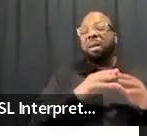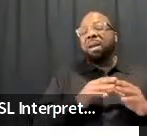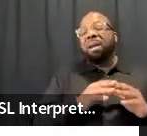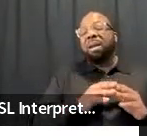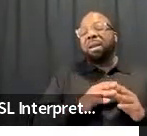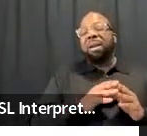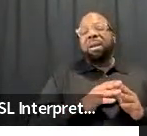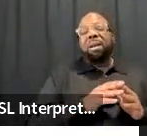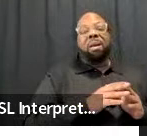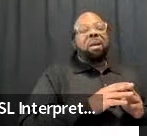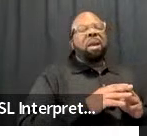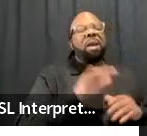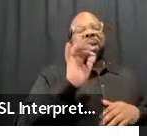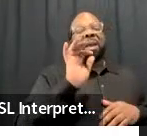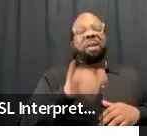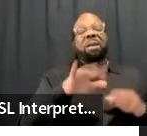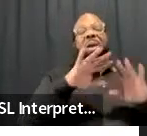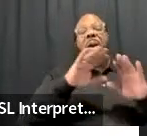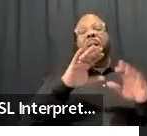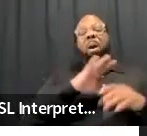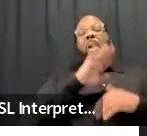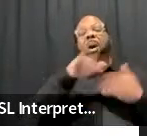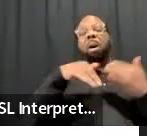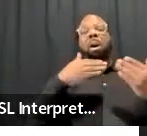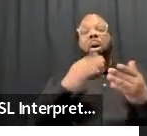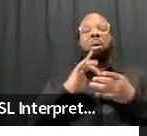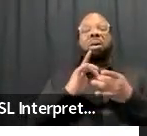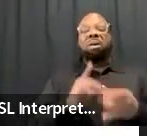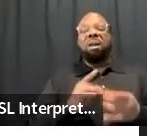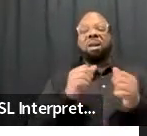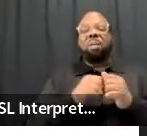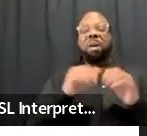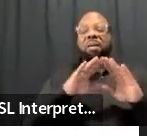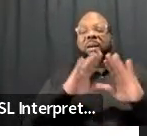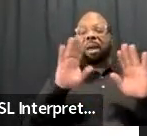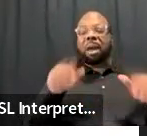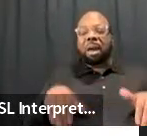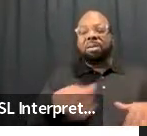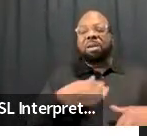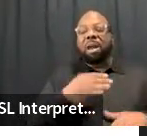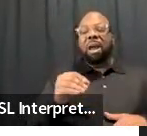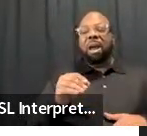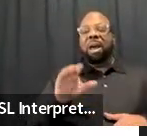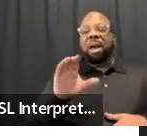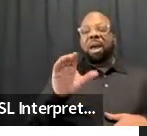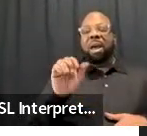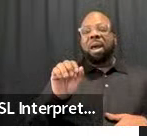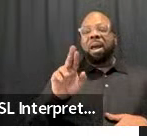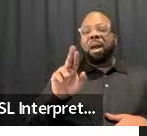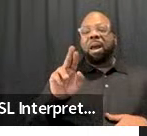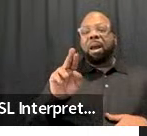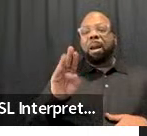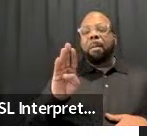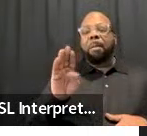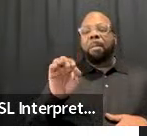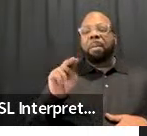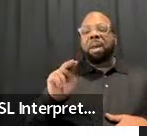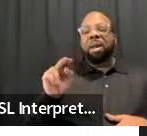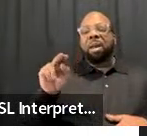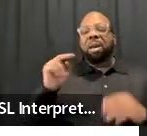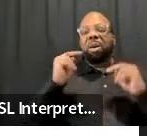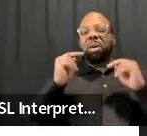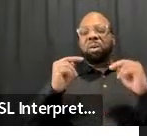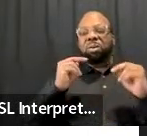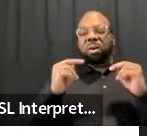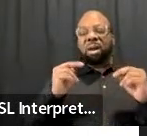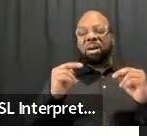is all lumped in with housing and greening and carbon neutrality, which are all great. But it seems to me